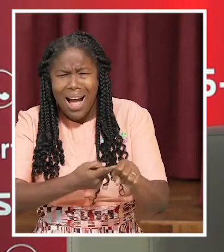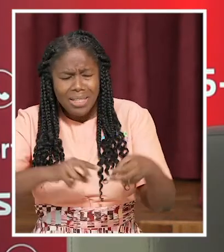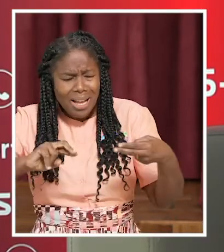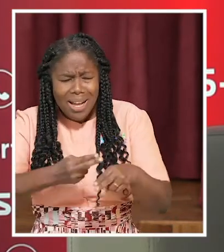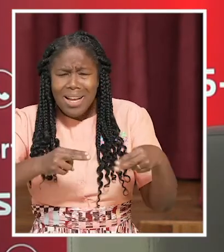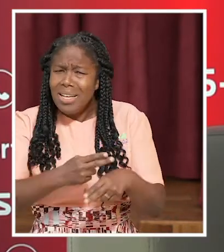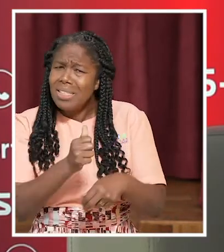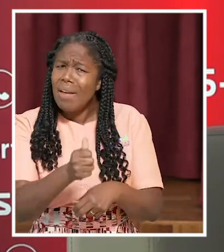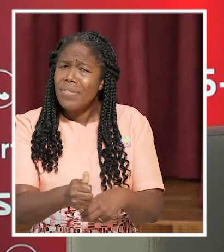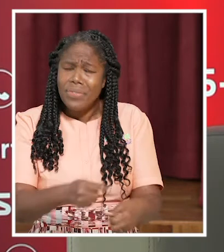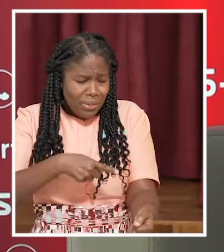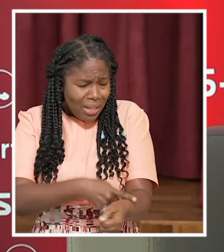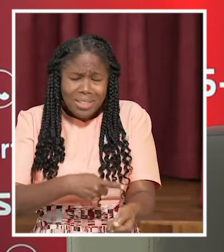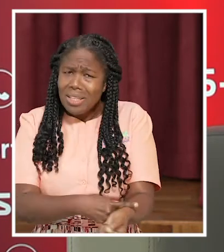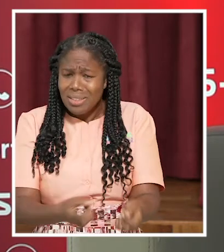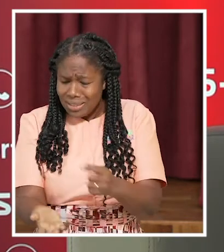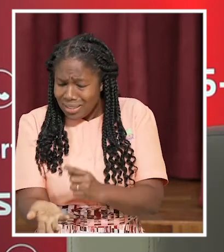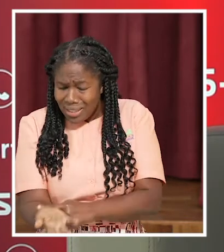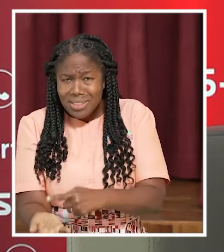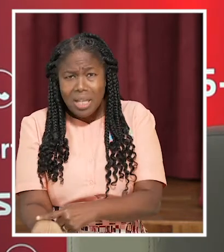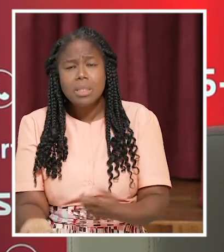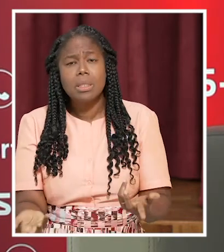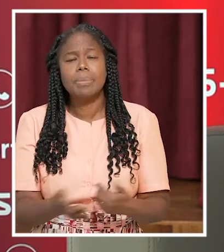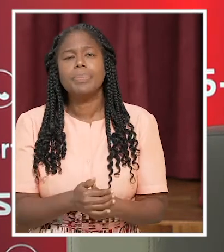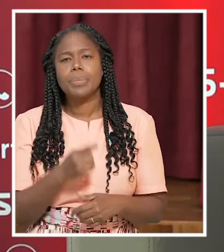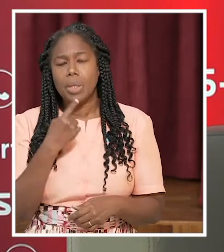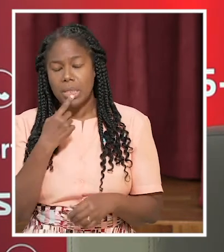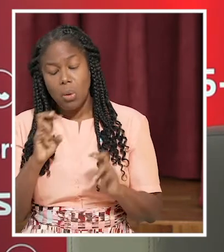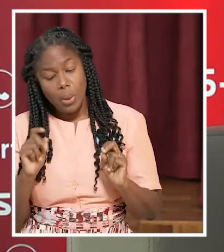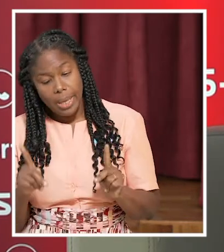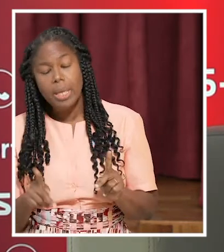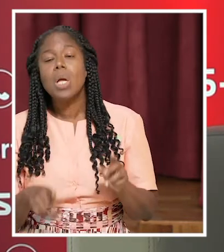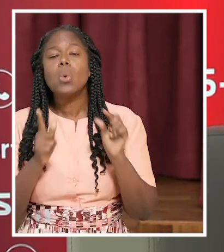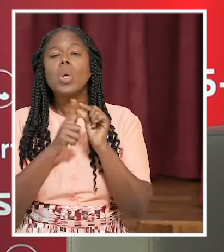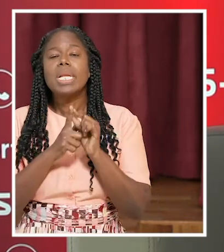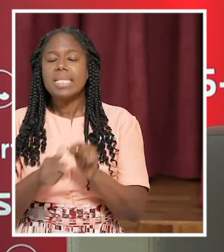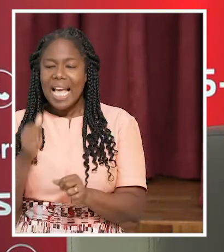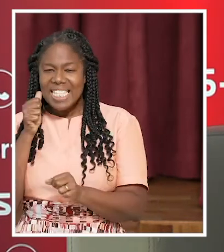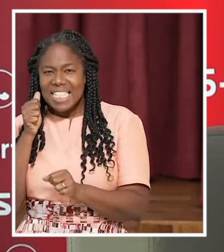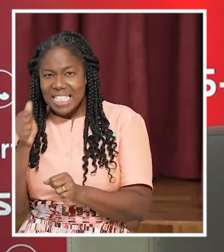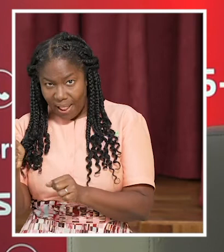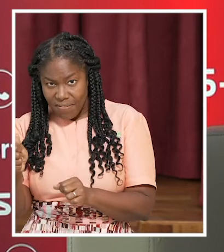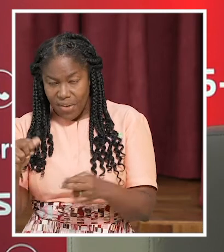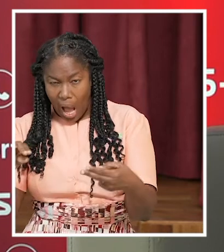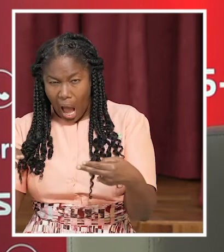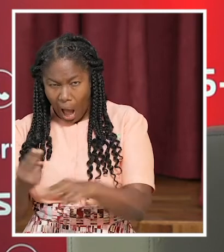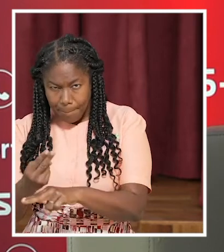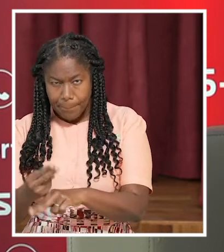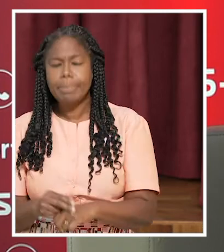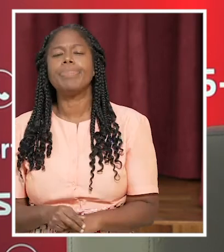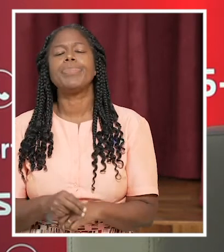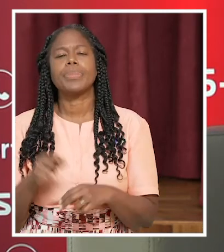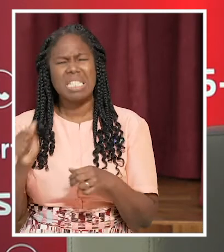most of the times it's because the person is going through some type of anxiety, some type of trauma. Something has occurred, and this is how they